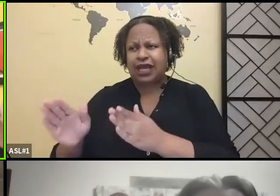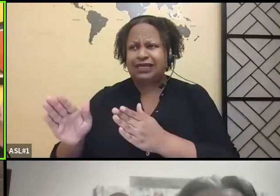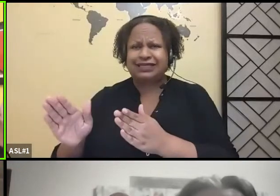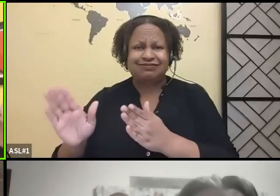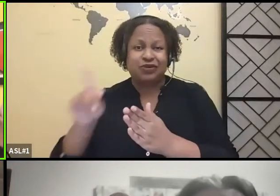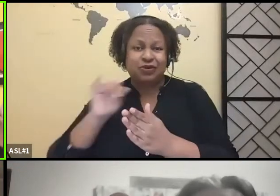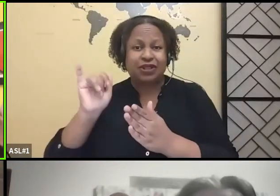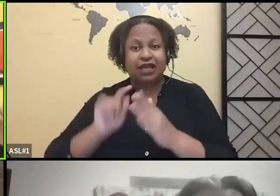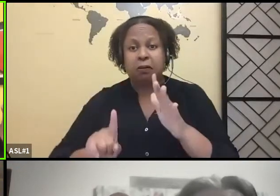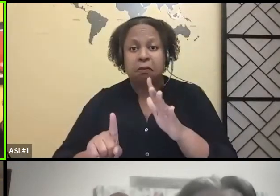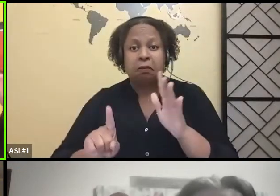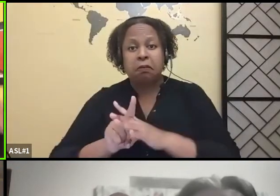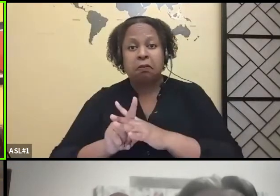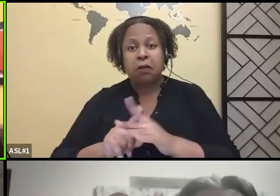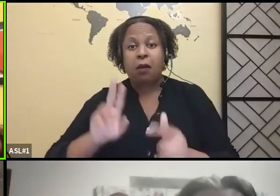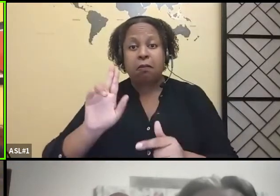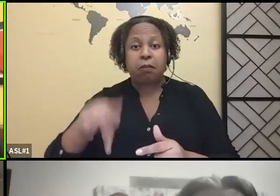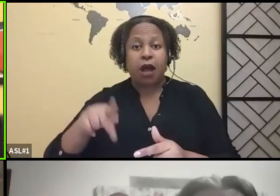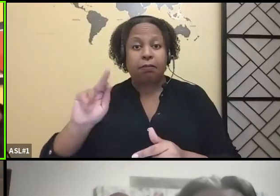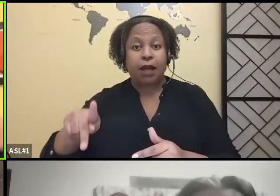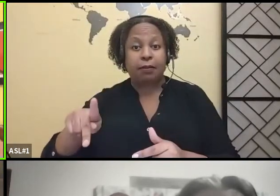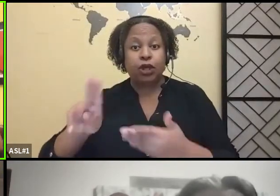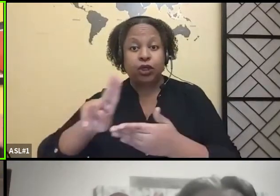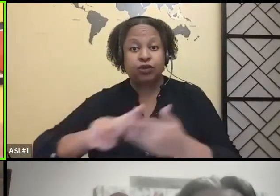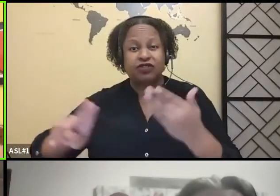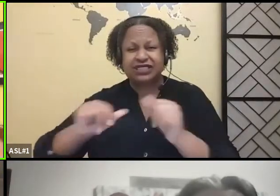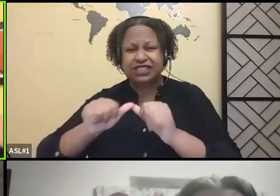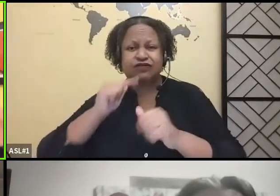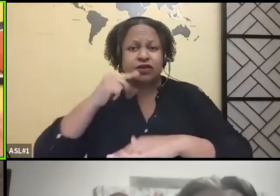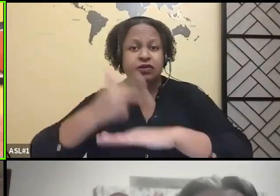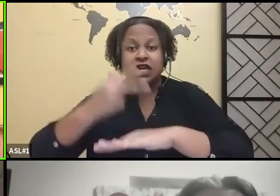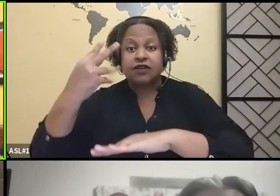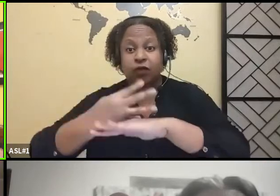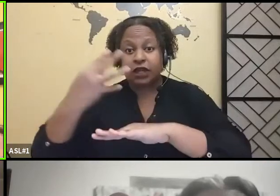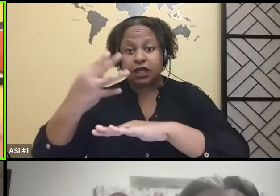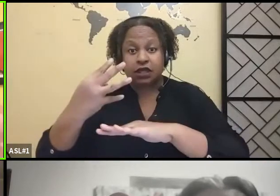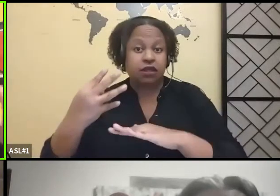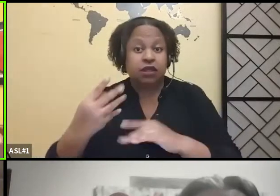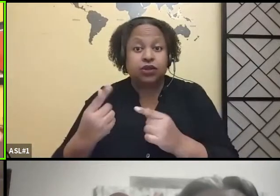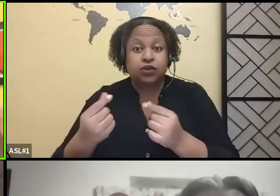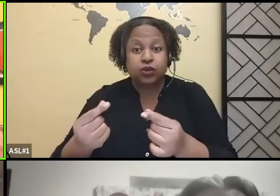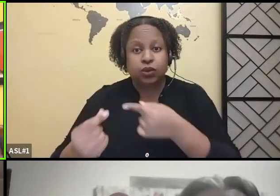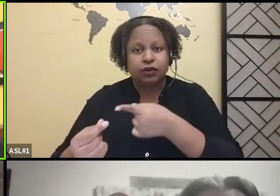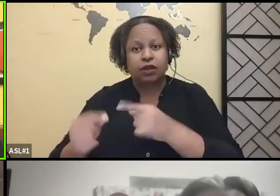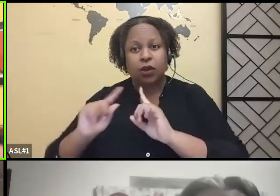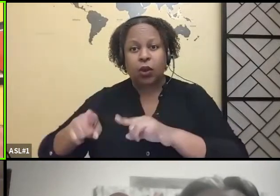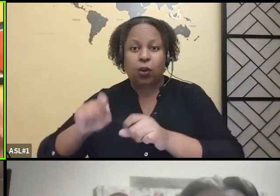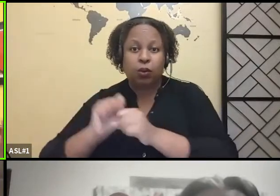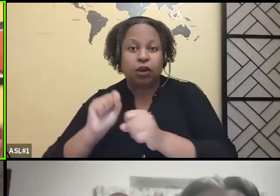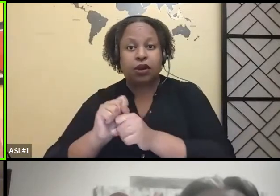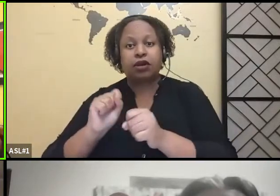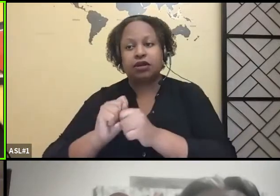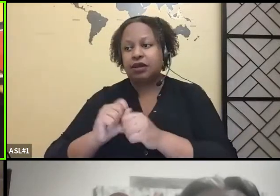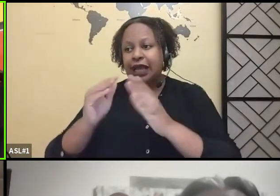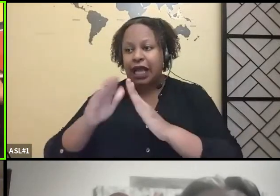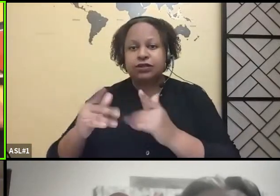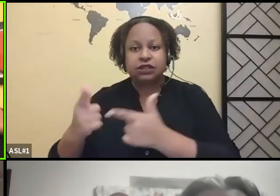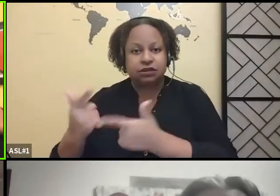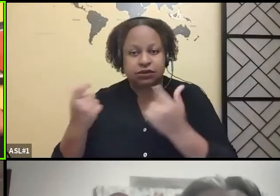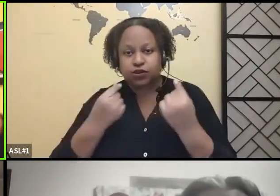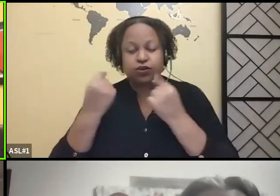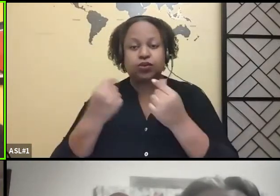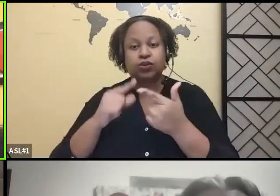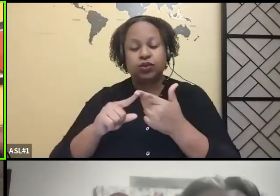3 days or 4 days. And what they do is they'd be going along doing their work, doing work about housing, doing work about school, doing work against